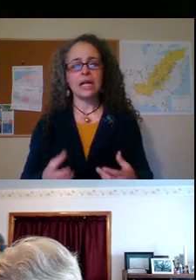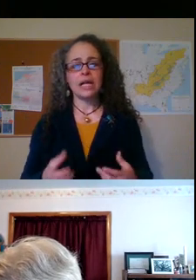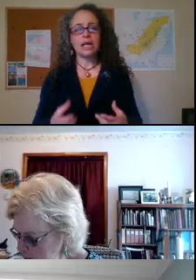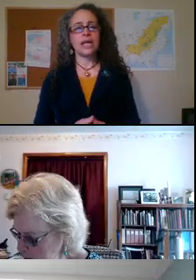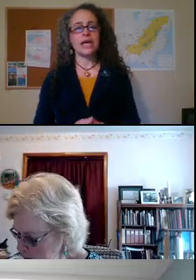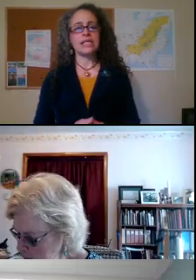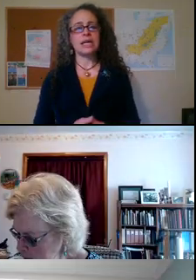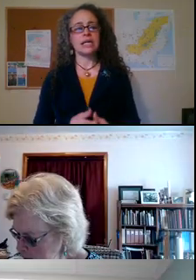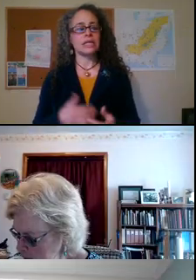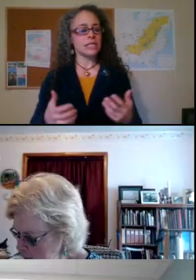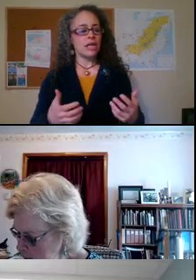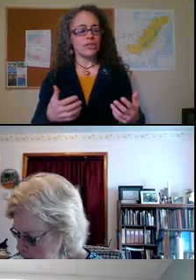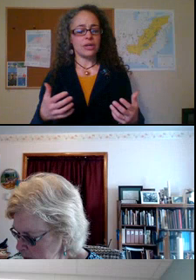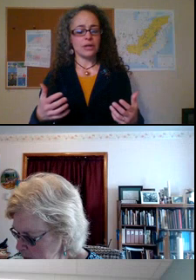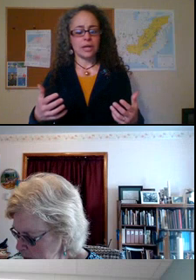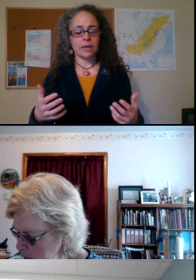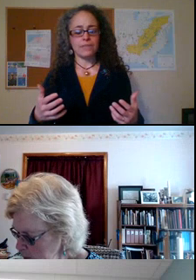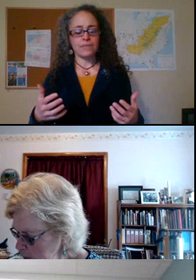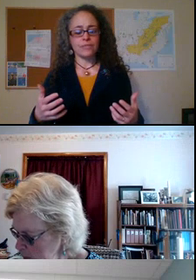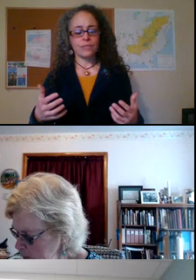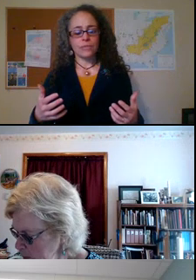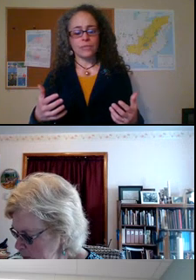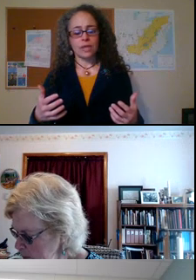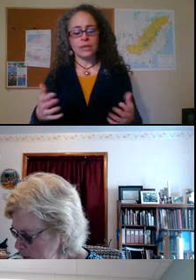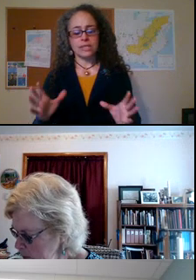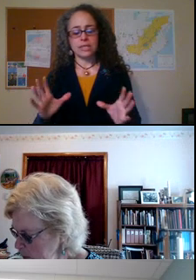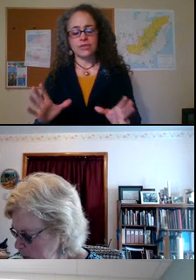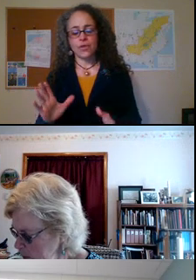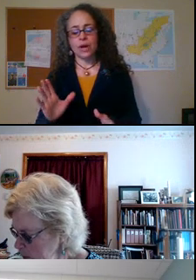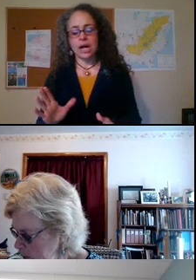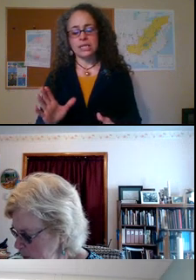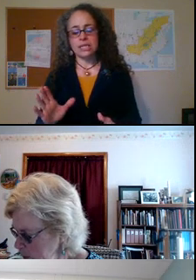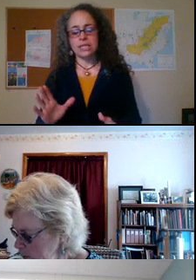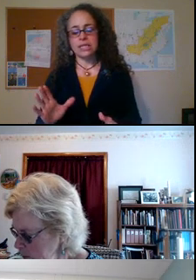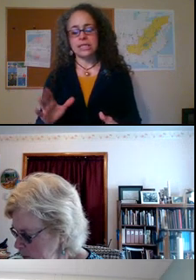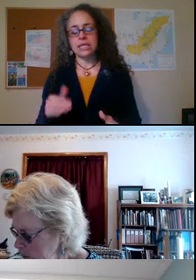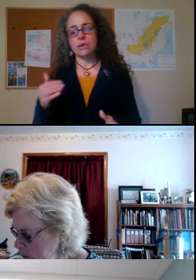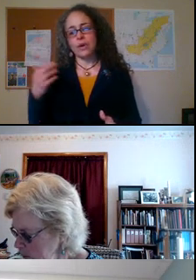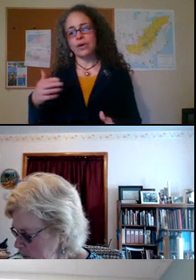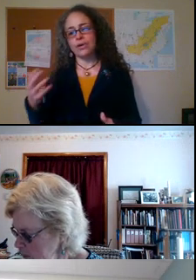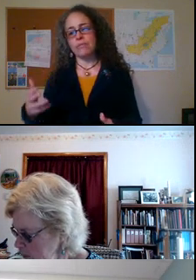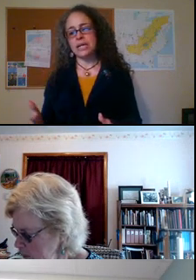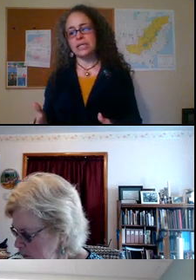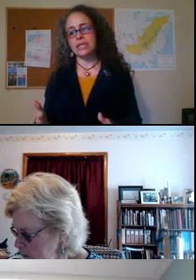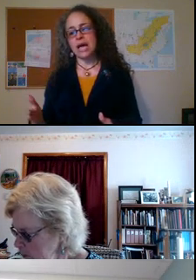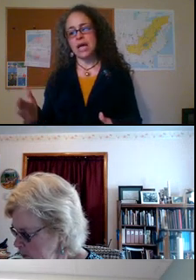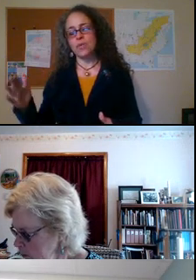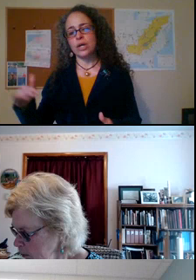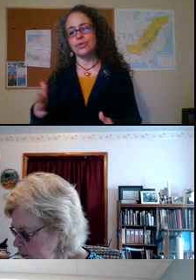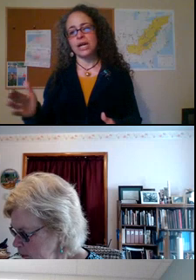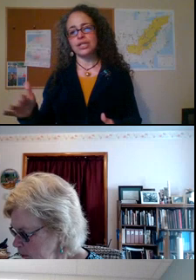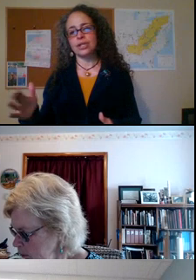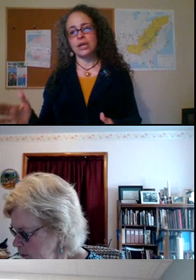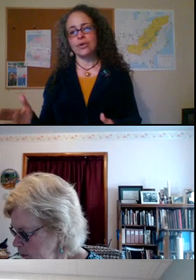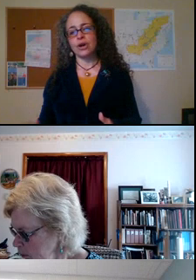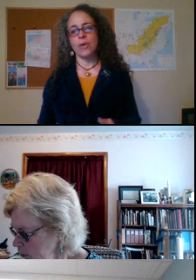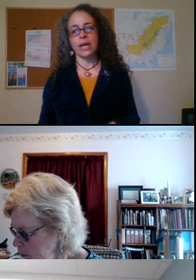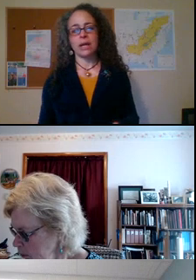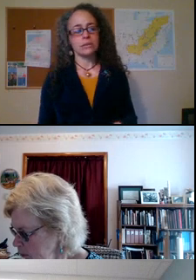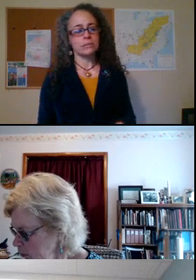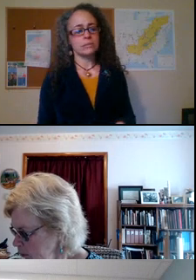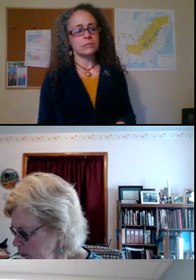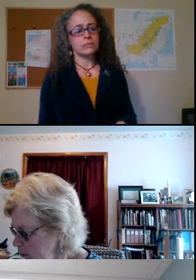like a little bit of an idea, because the this is for us to see where your mind is at and what direction that